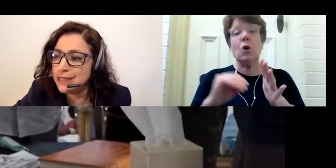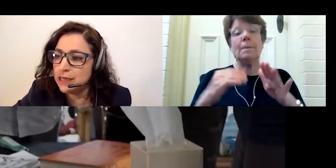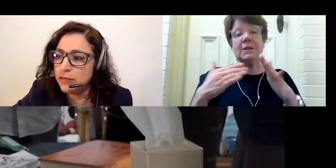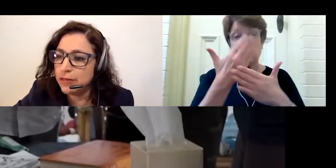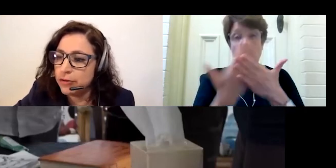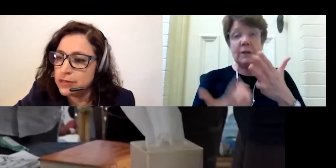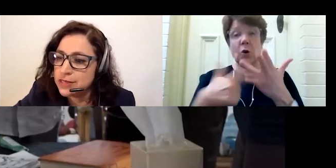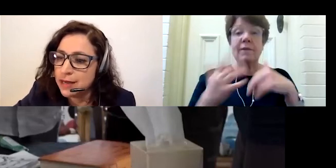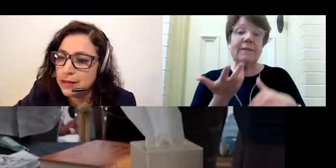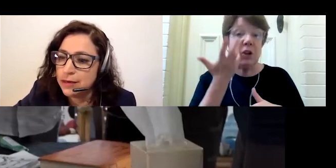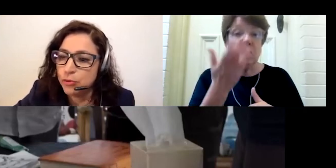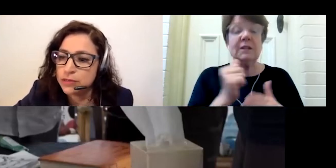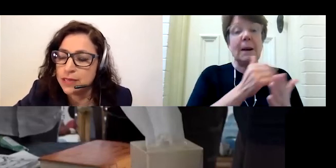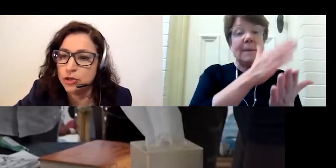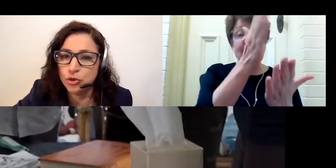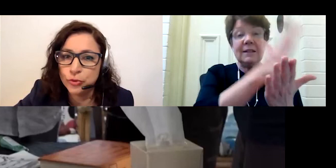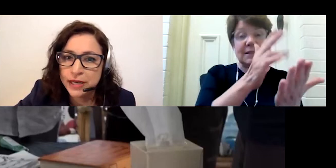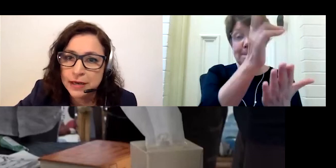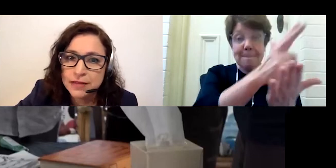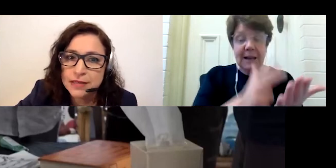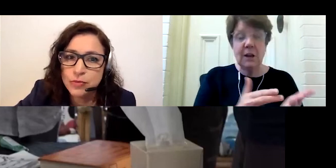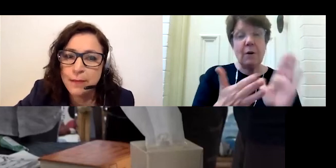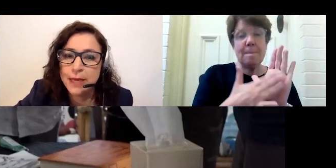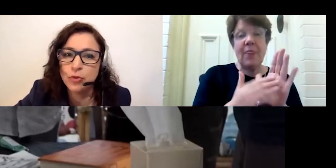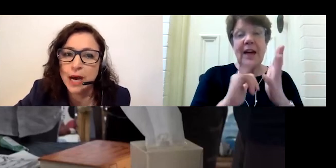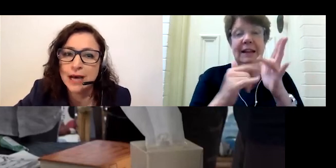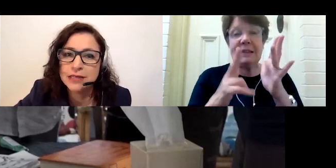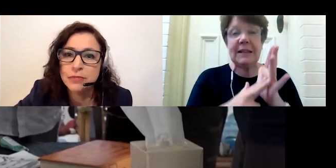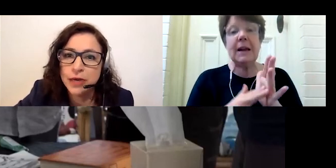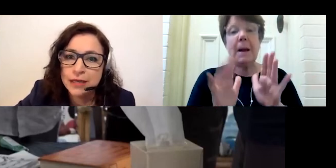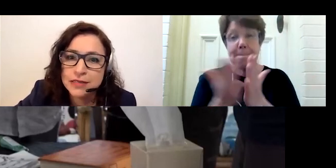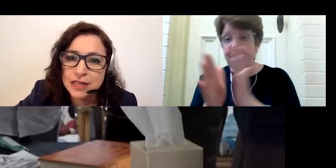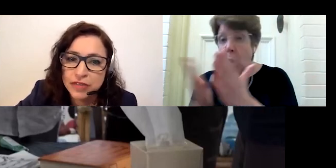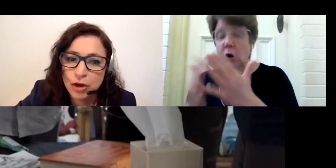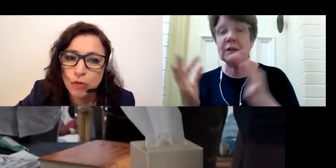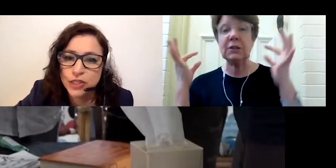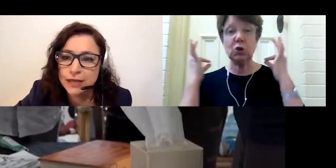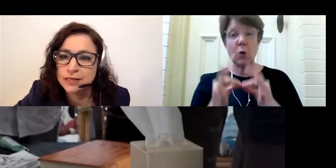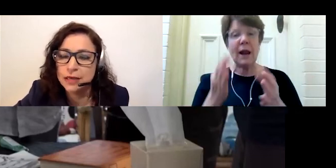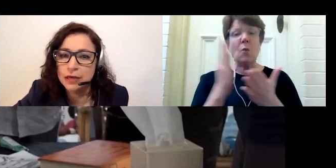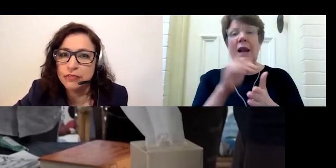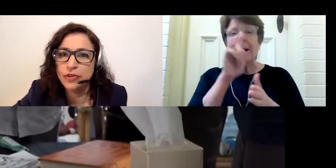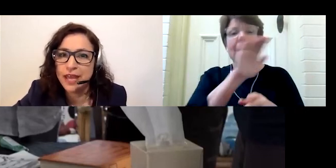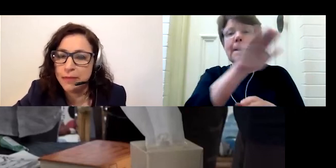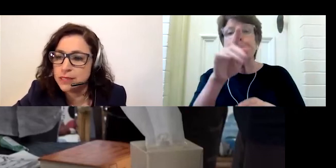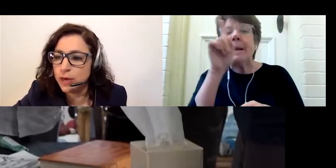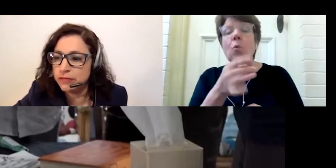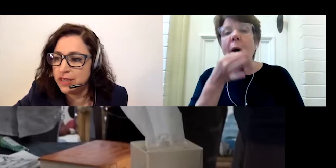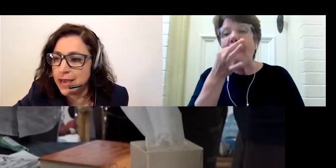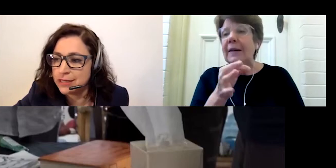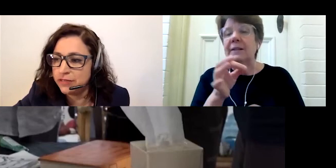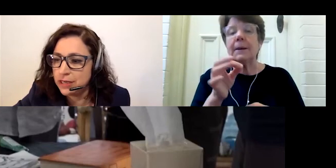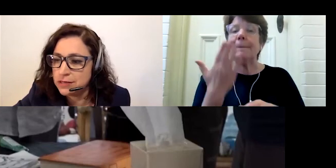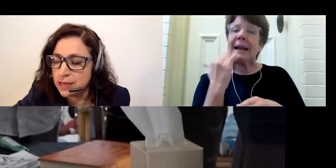a painting of a mother and son, books and jewellery. This is where people were asked to bring in significant objects for them as one of